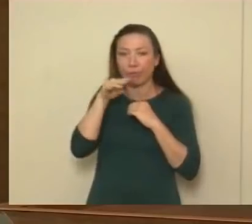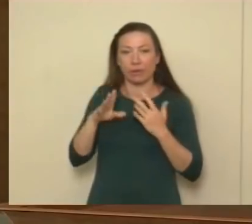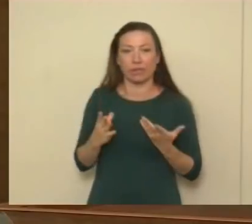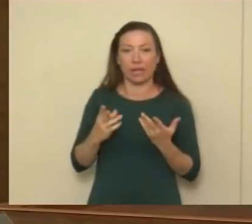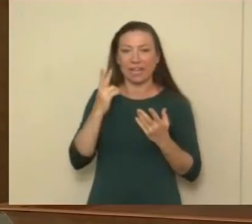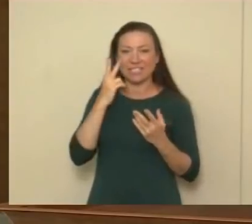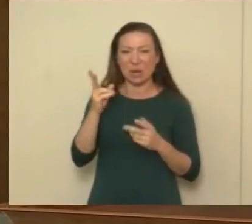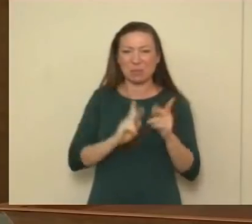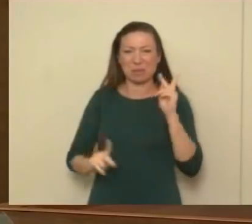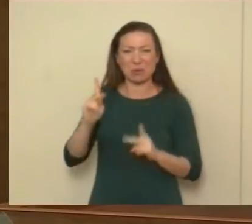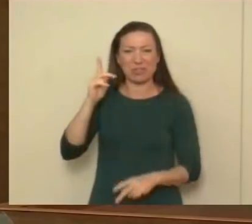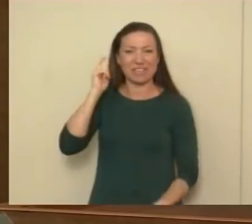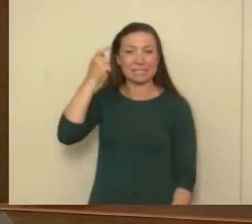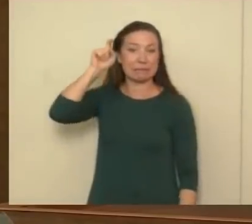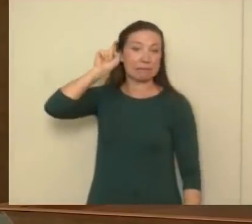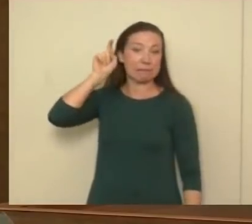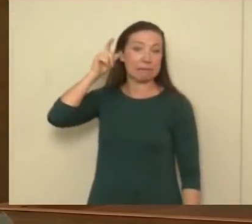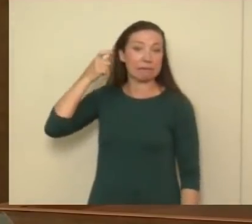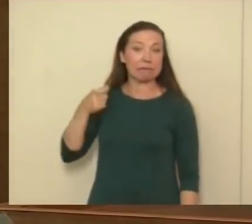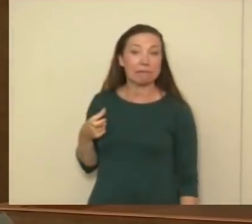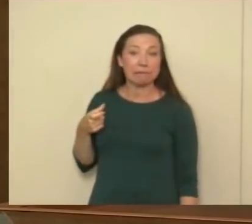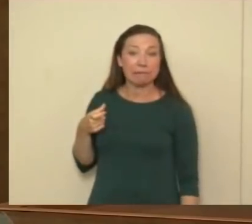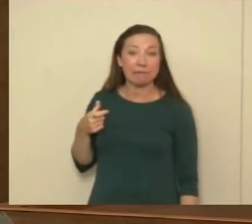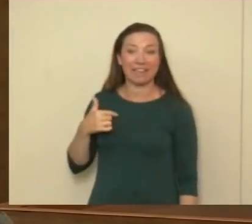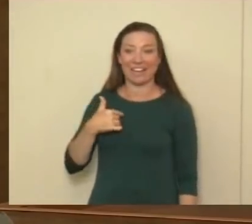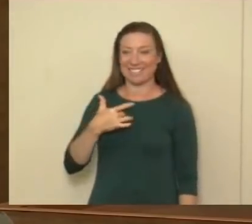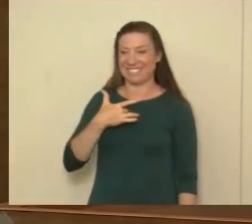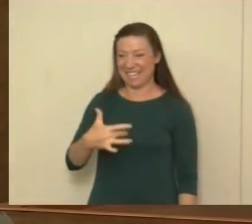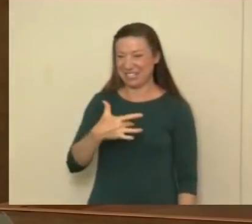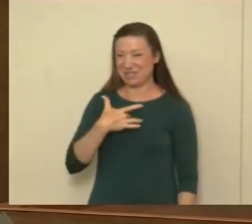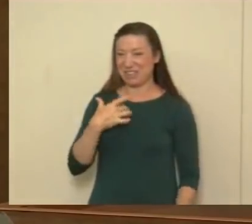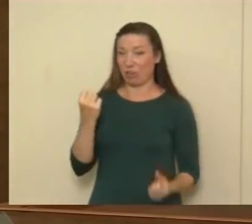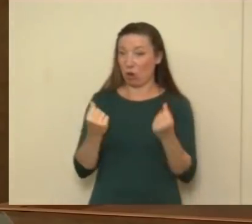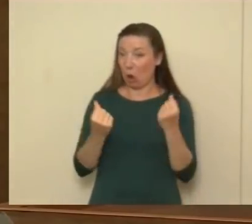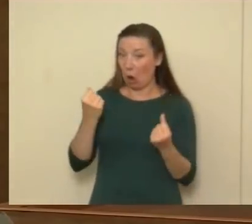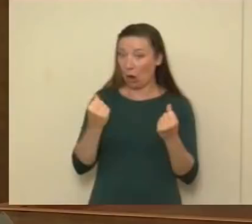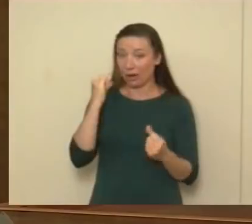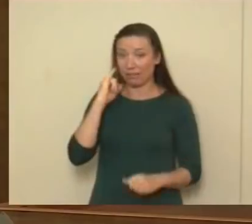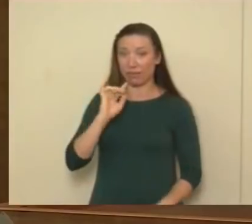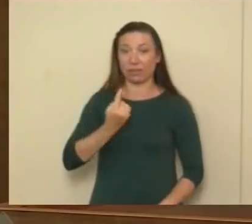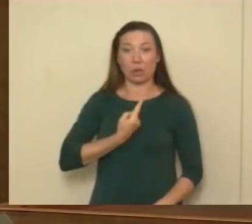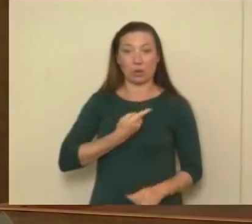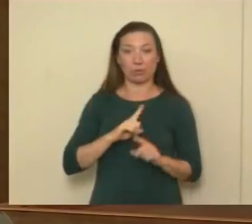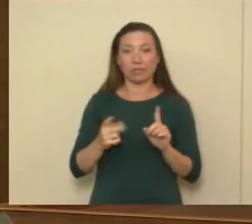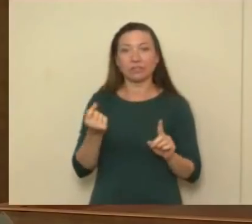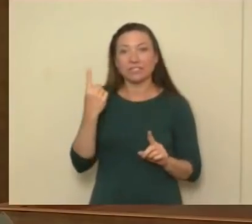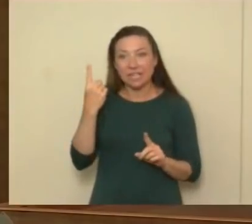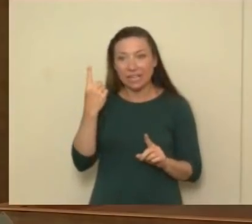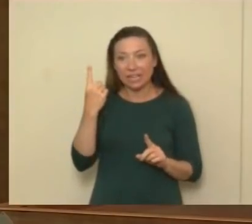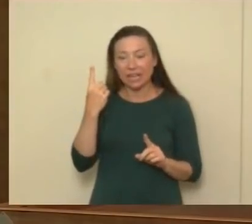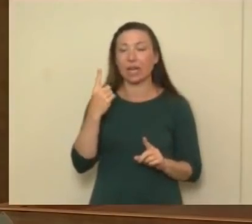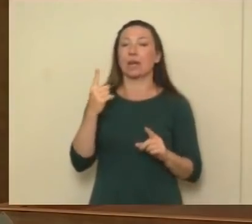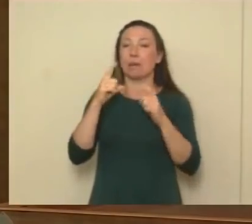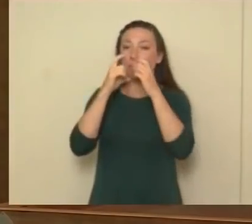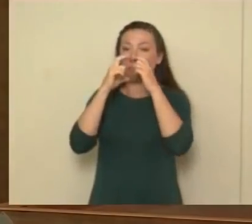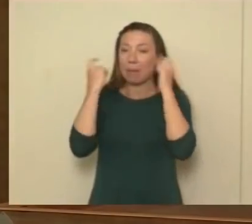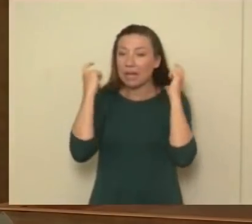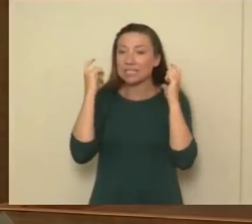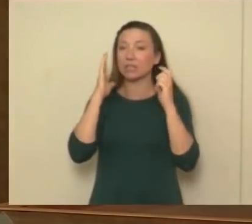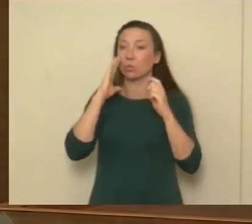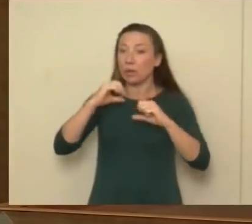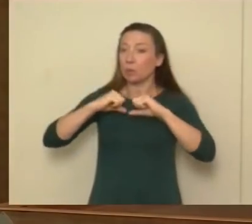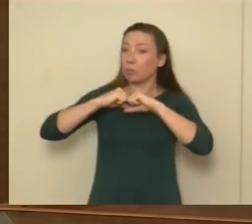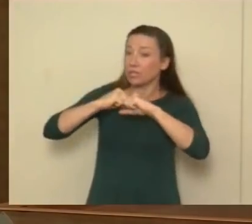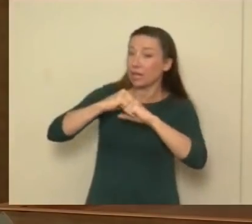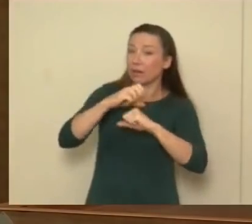that. This is one I use in the car when I'm all by myself, but the mask only works, it only protects others, and now we